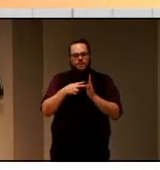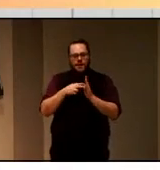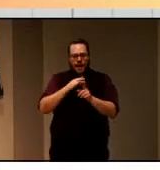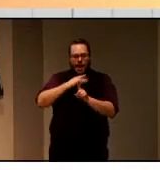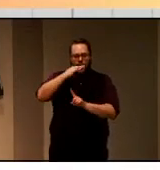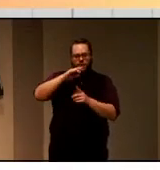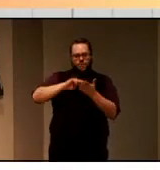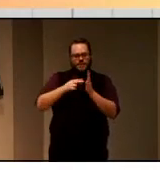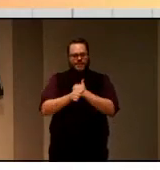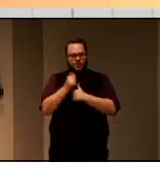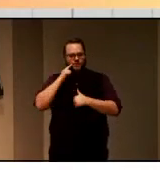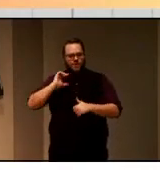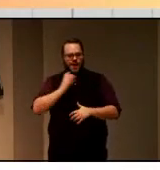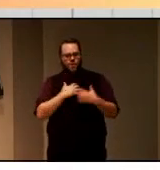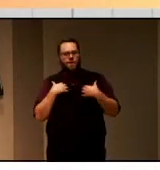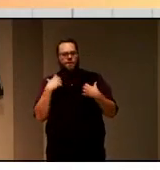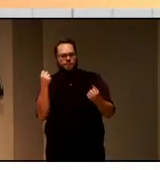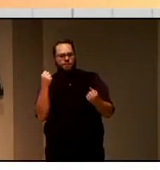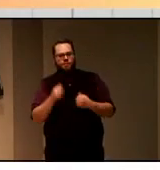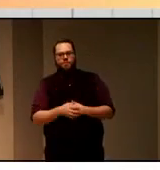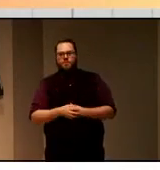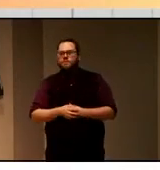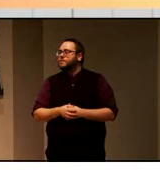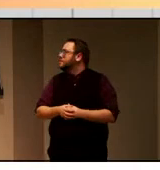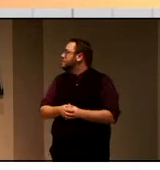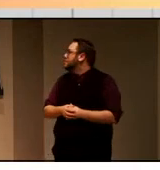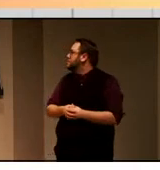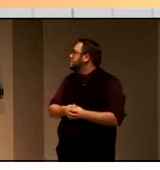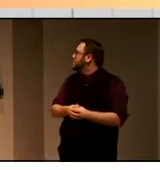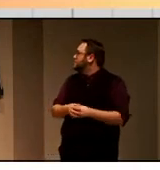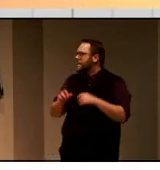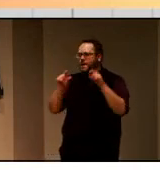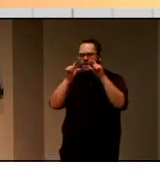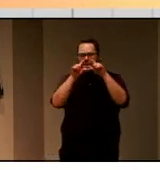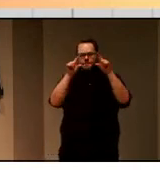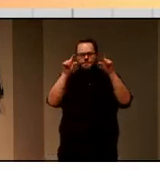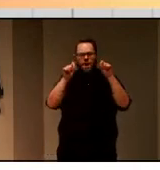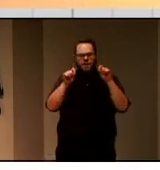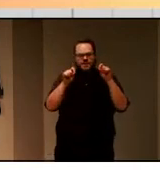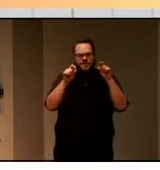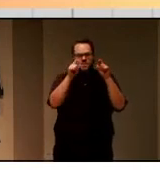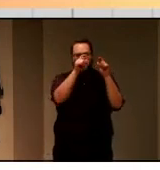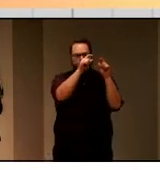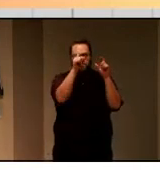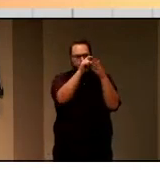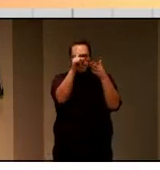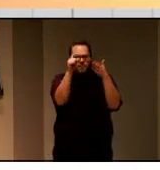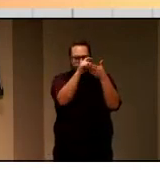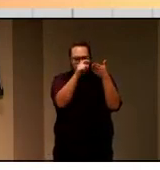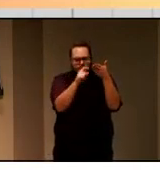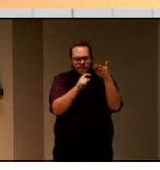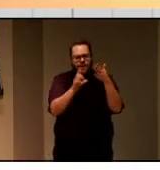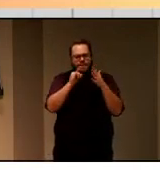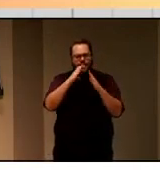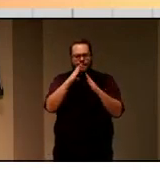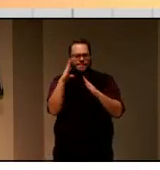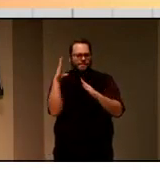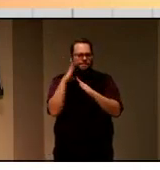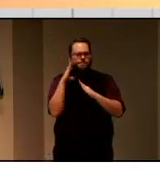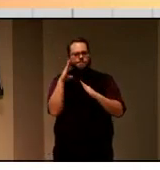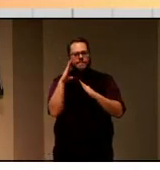health. And you'll see that the checkered boxes here are when the peak hospitalizations